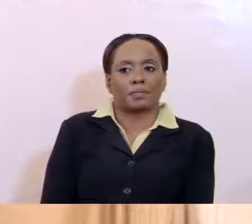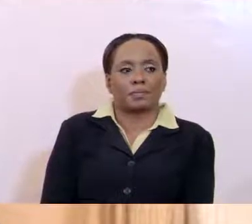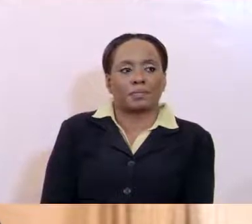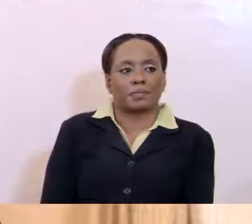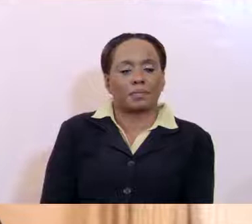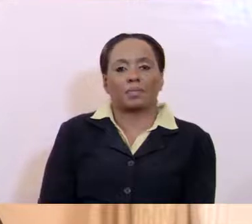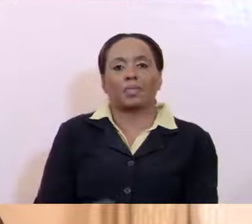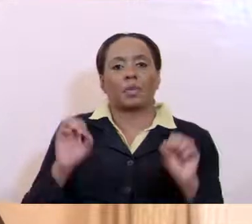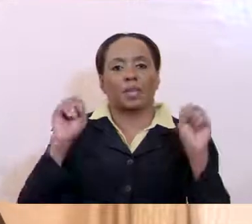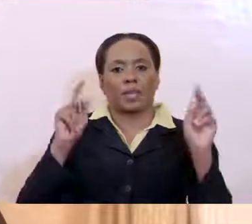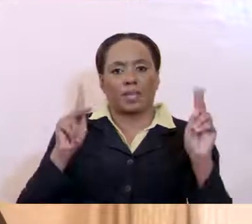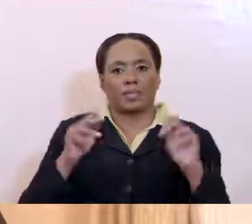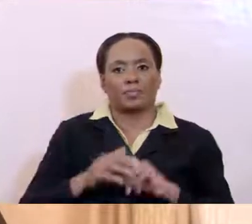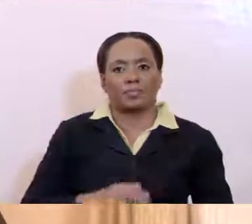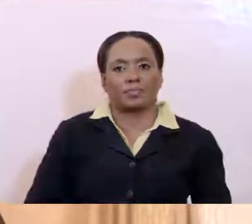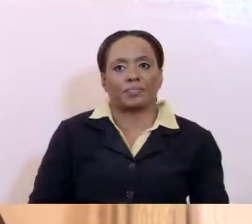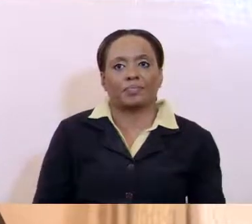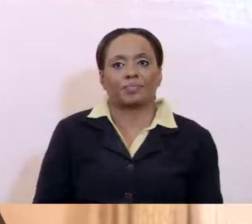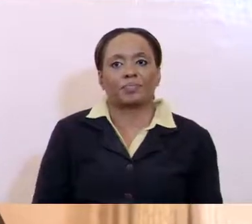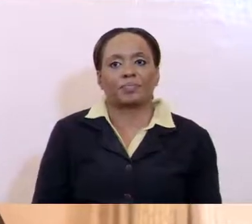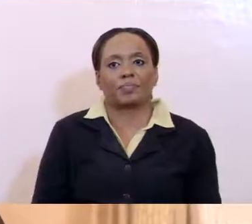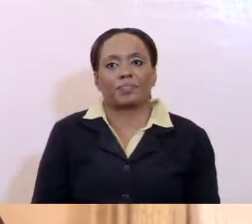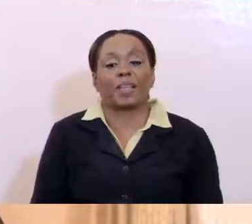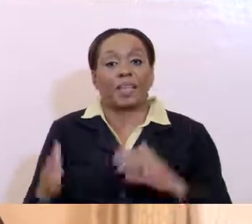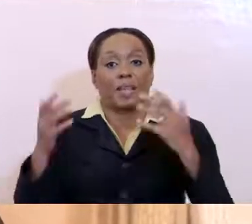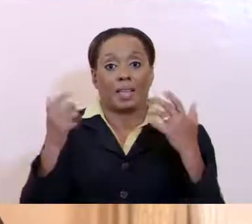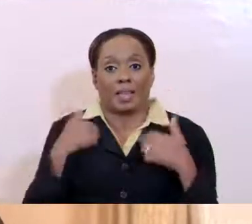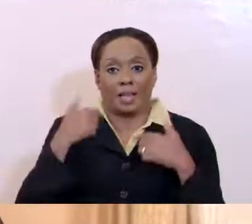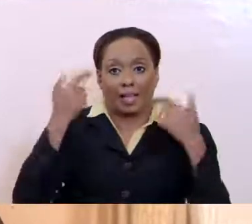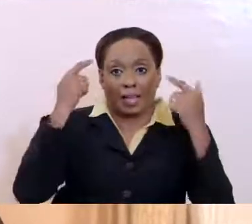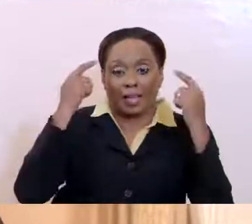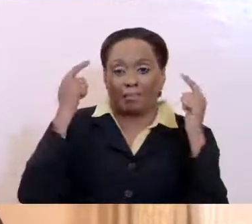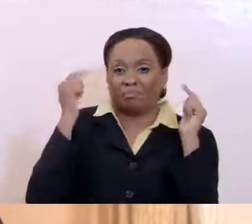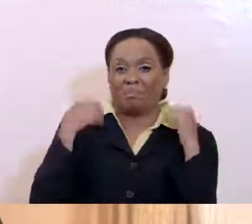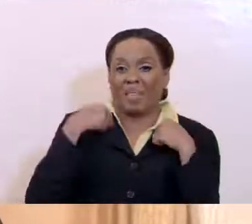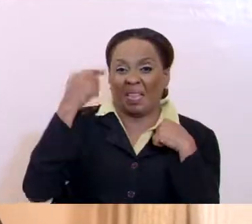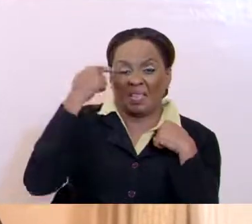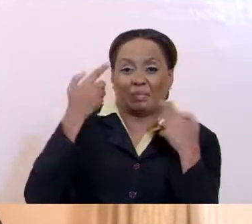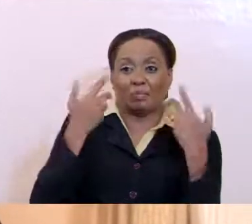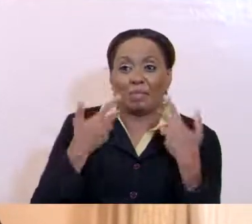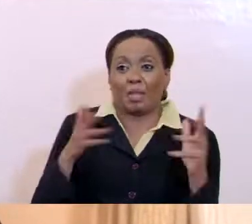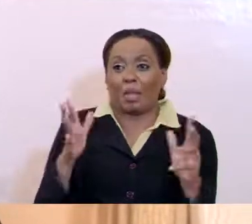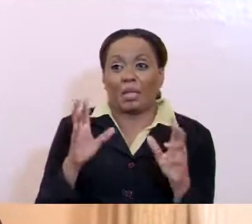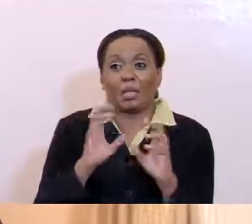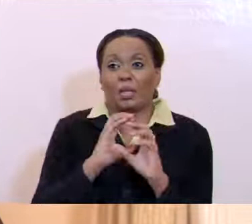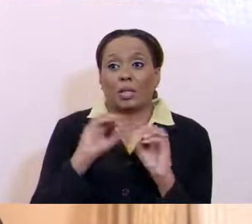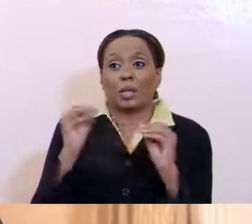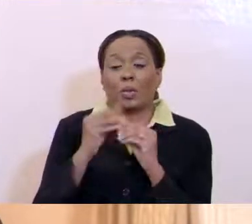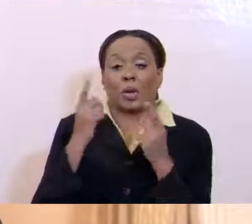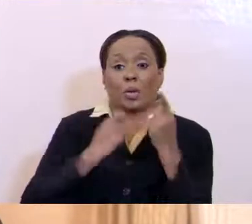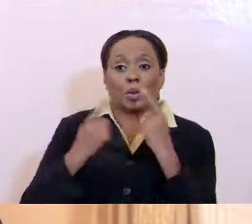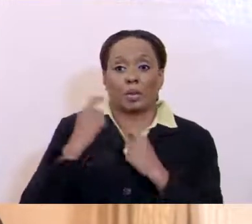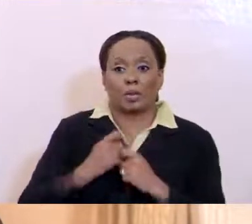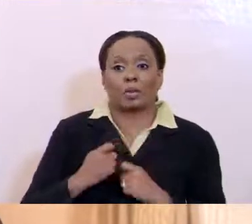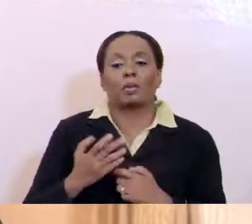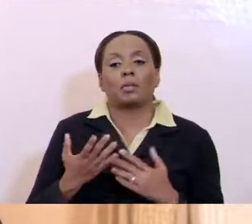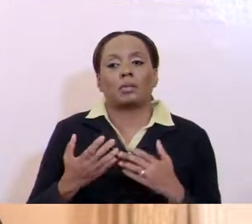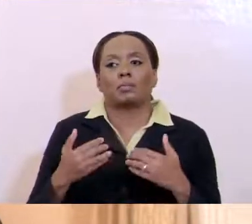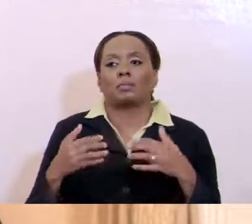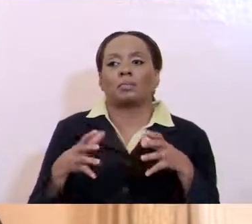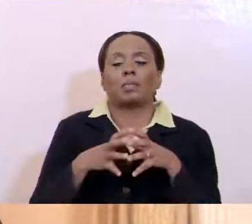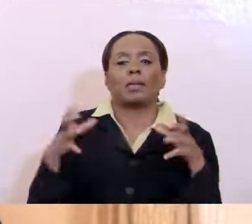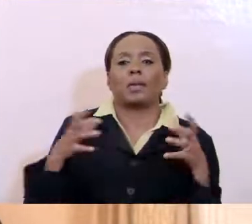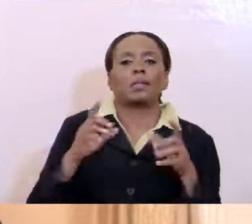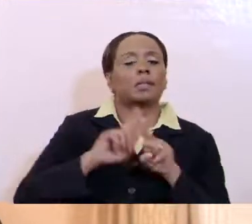So there we are. I don't see any hands raised by members of the media. We did have quite a number